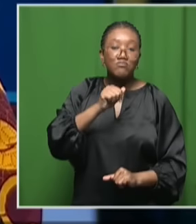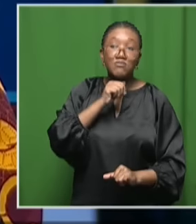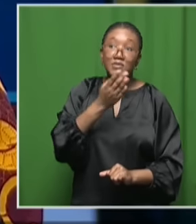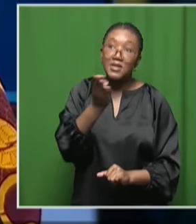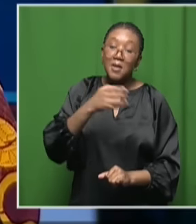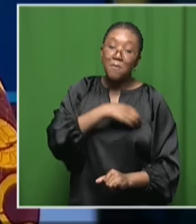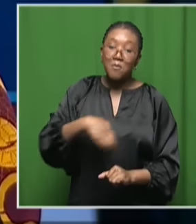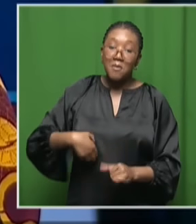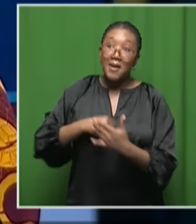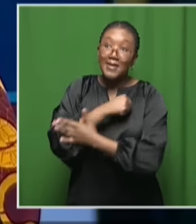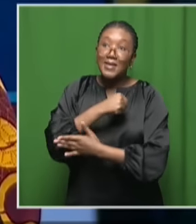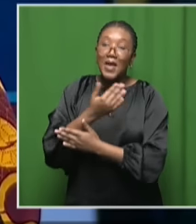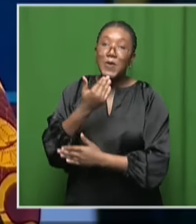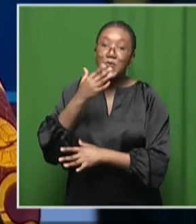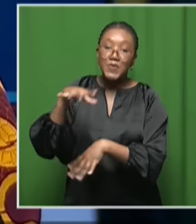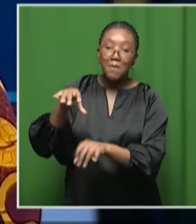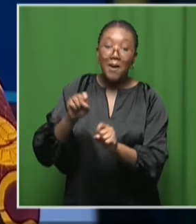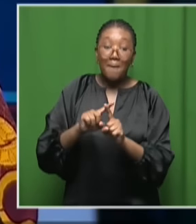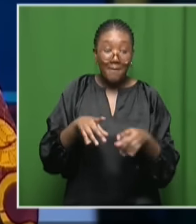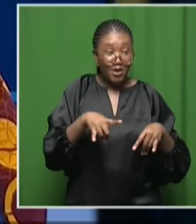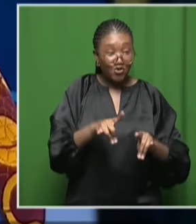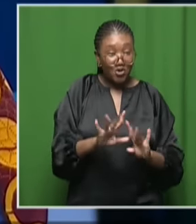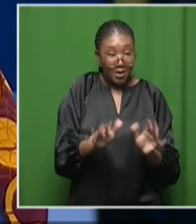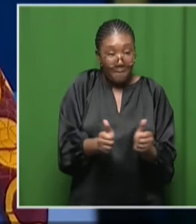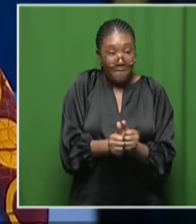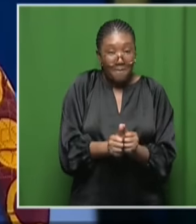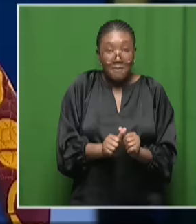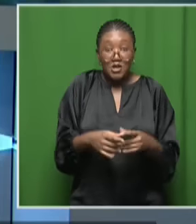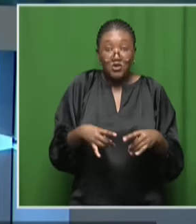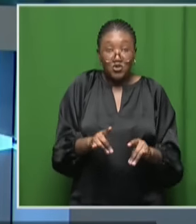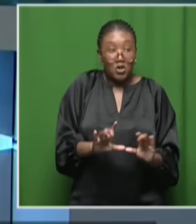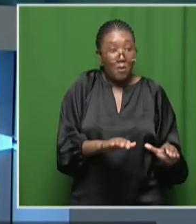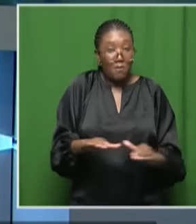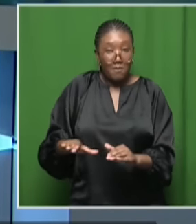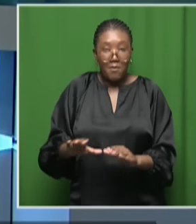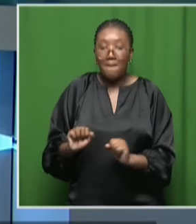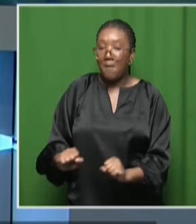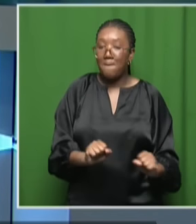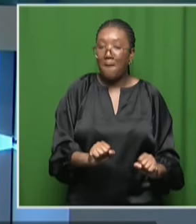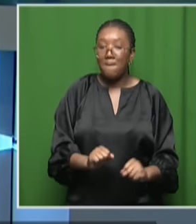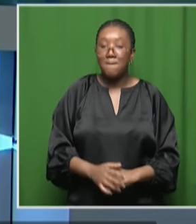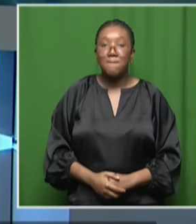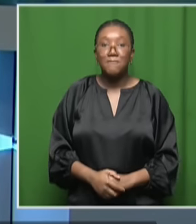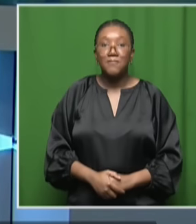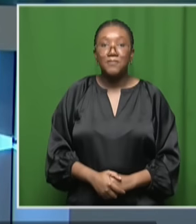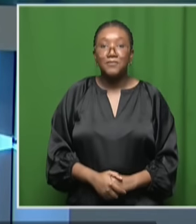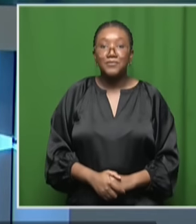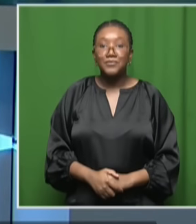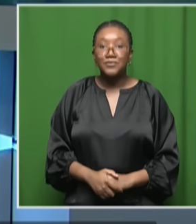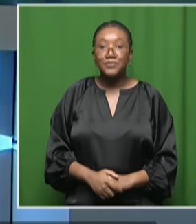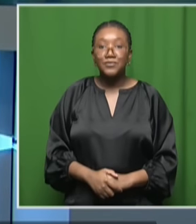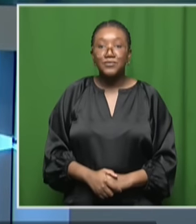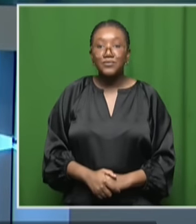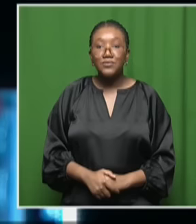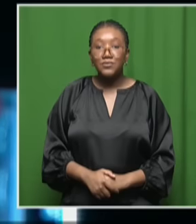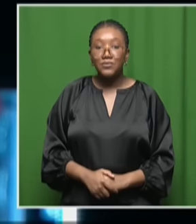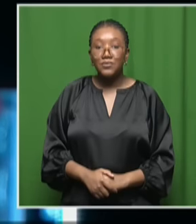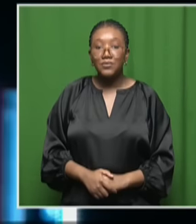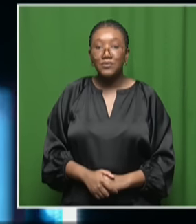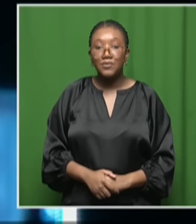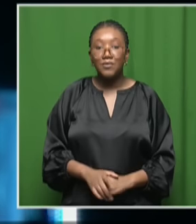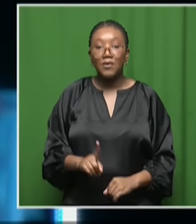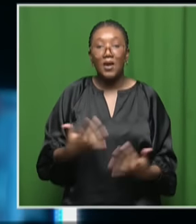is held by, regardless of who the president is. And I think that's comforting to hear. I want to ask your thoughts around